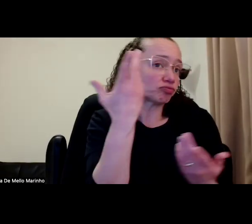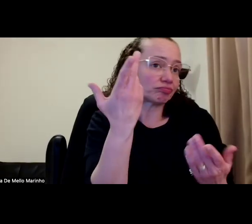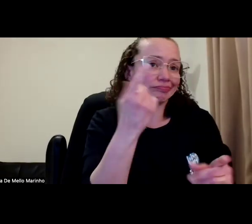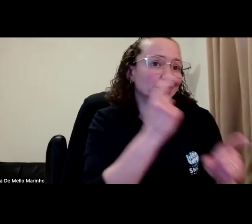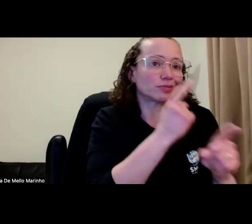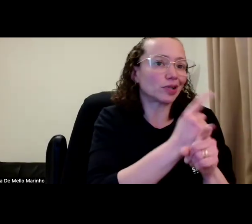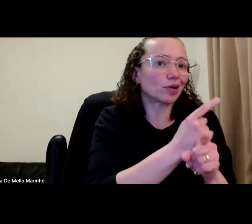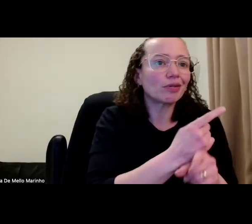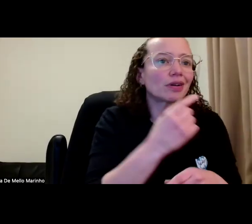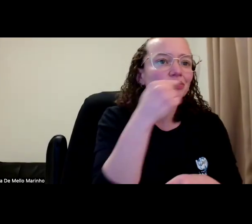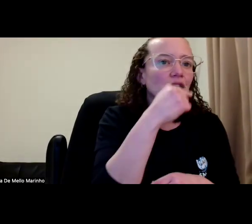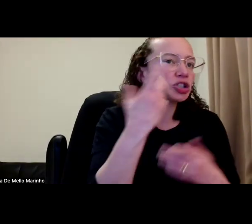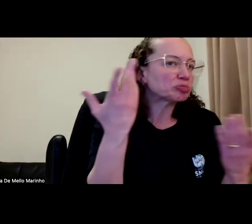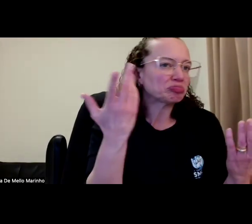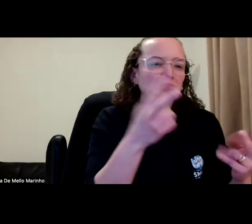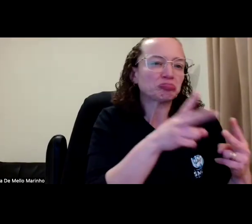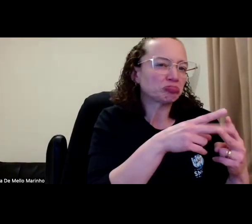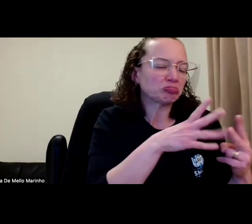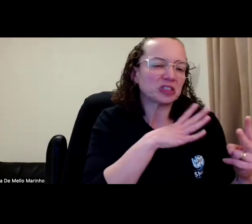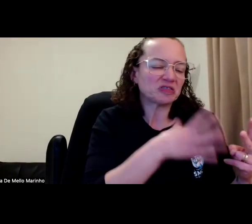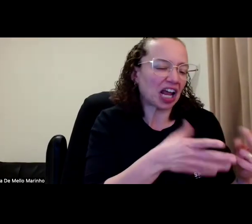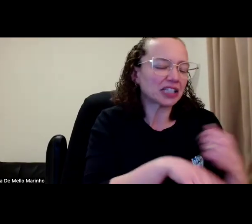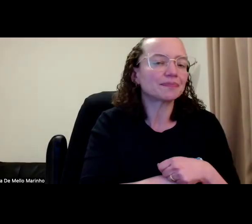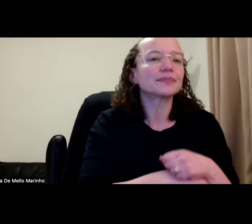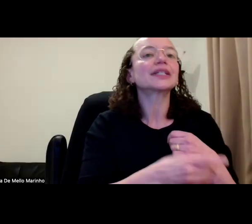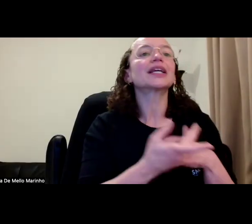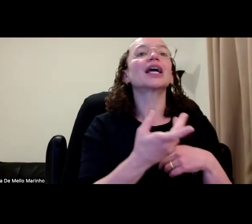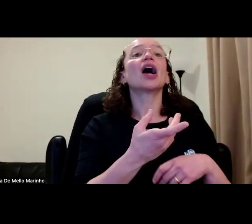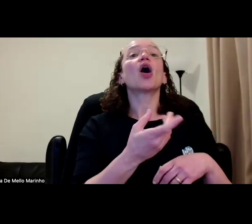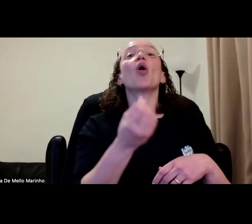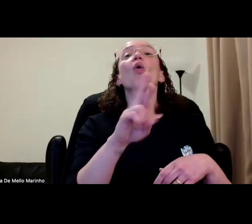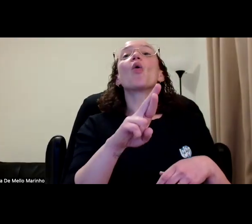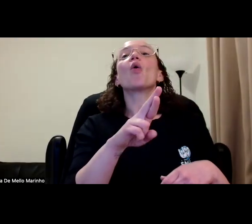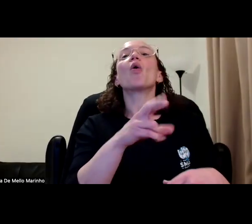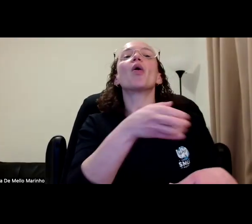You have your two hands, you know, manually you're brushing, manual brushing.